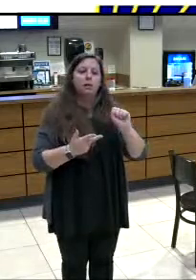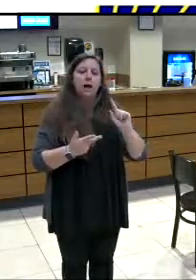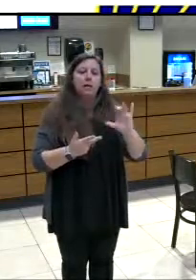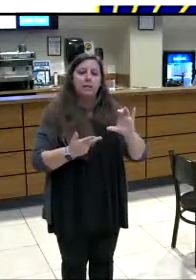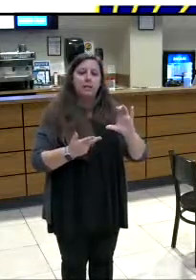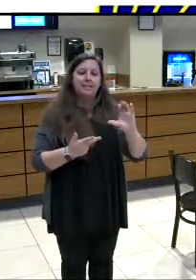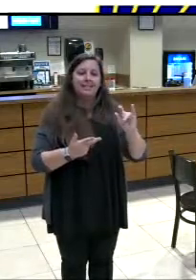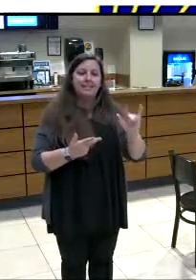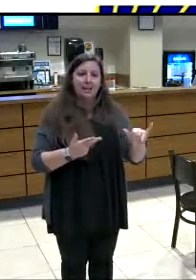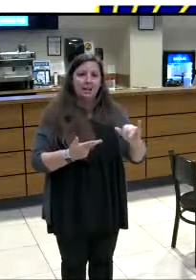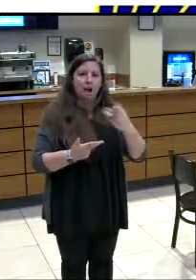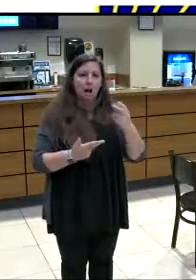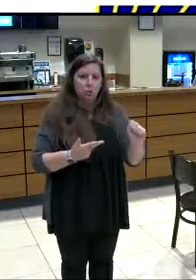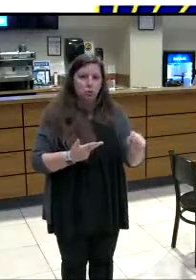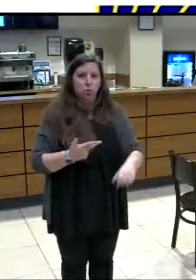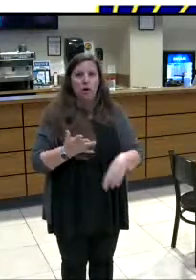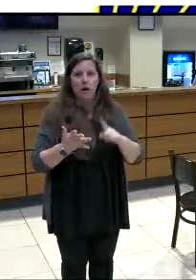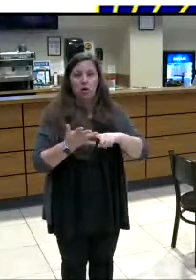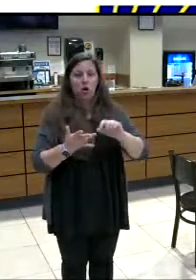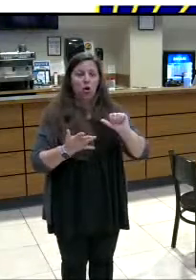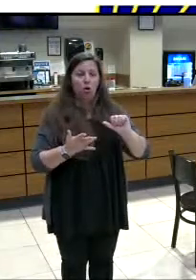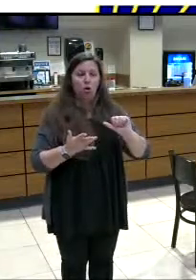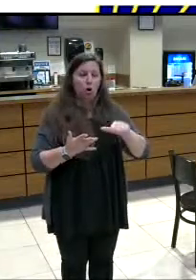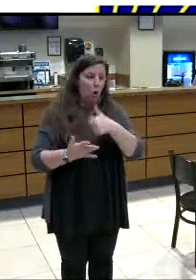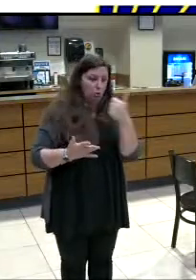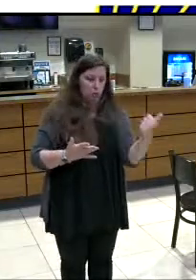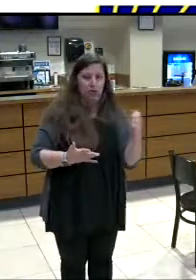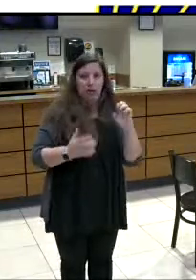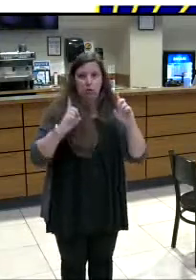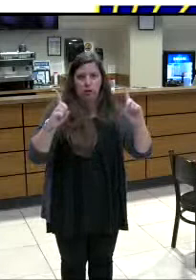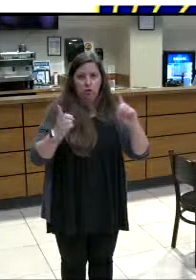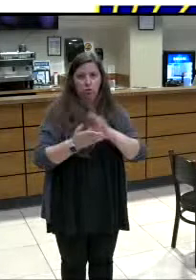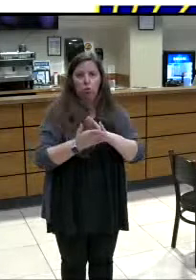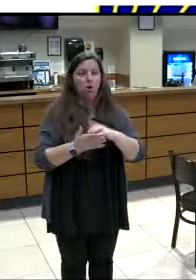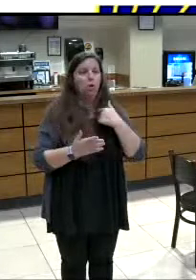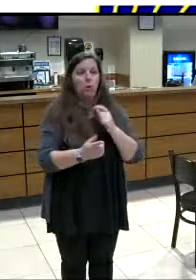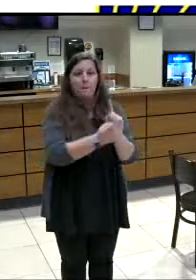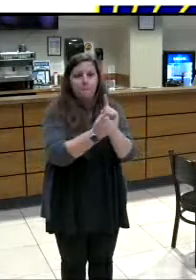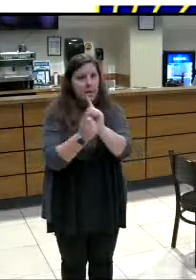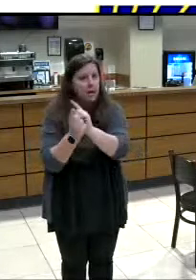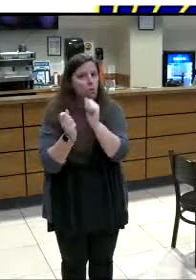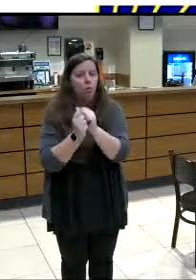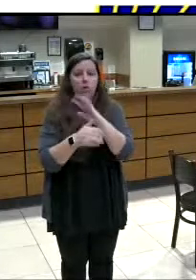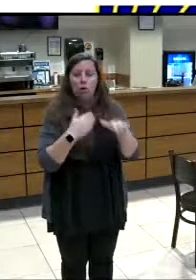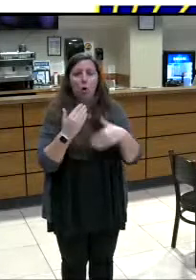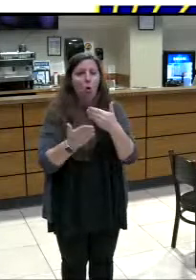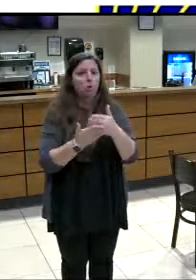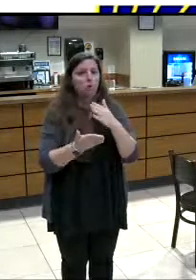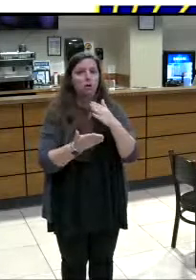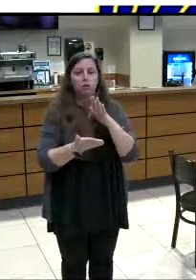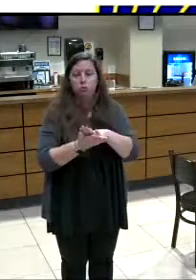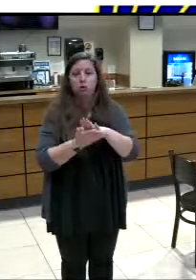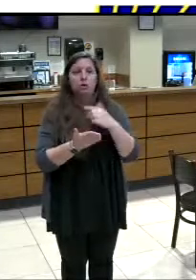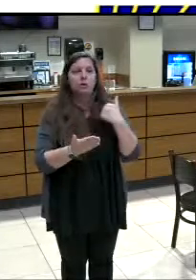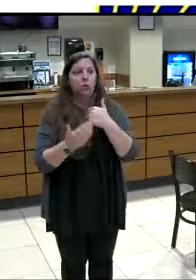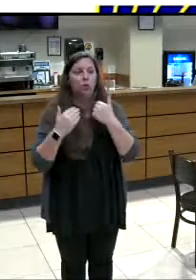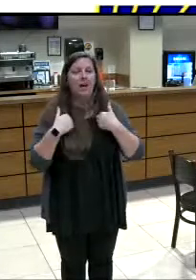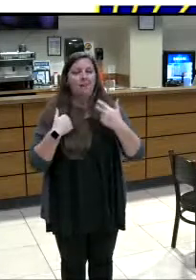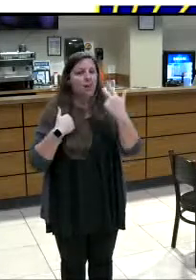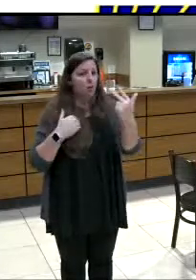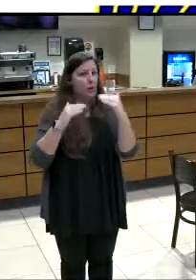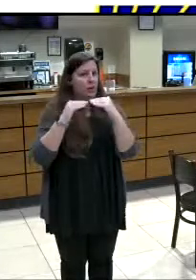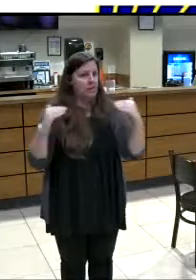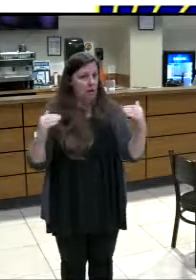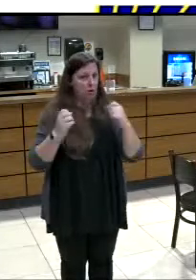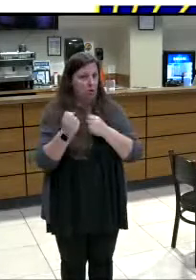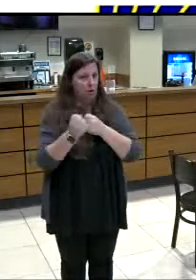school. We meet with all schools. So we have what we call Tier 3 support schools. That's 8 schools.